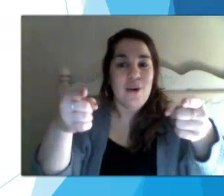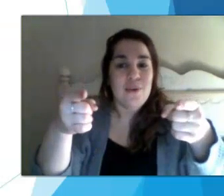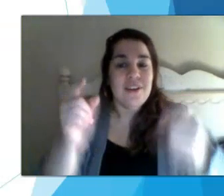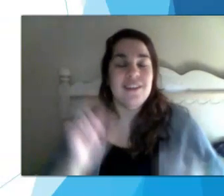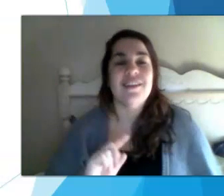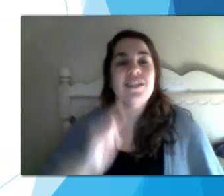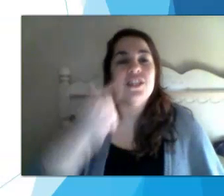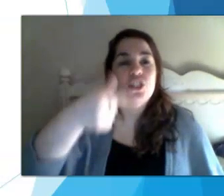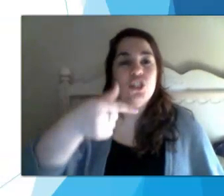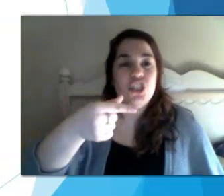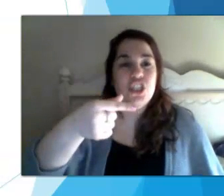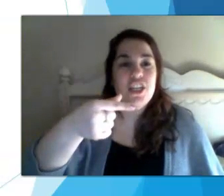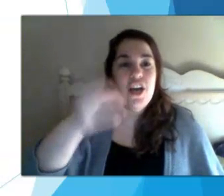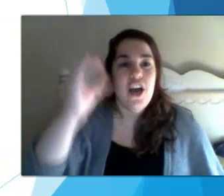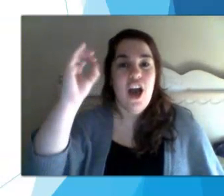Go.